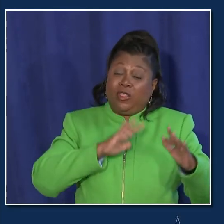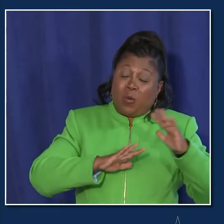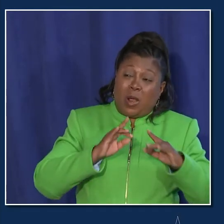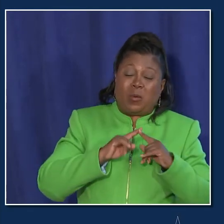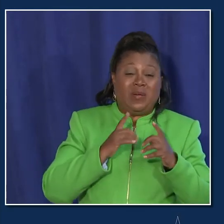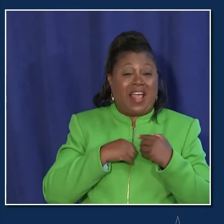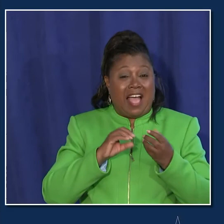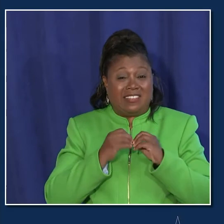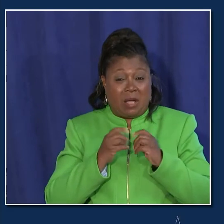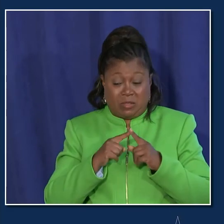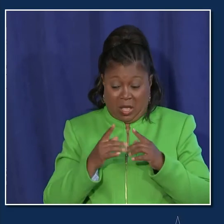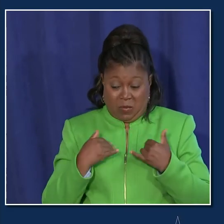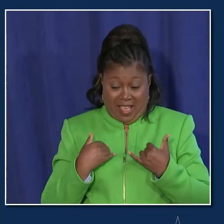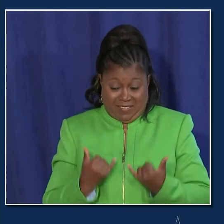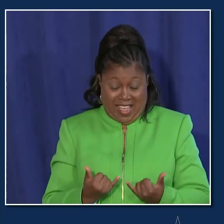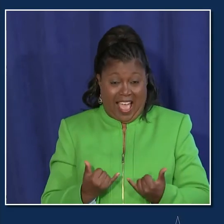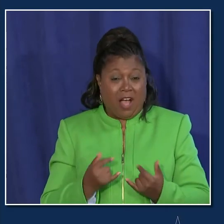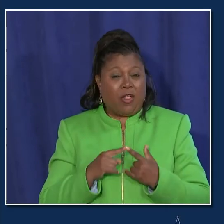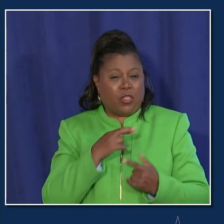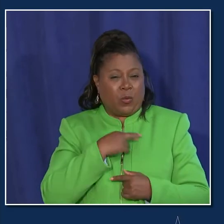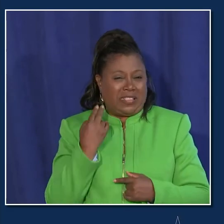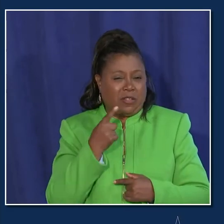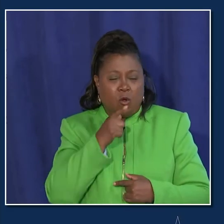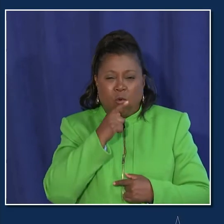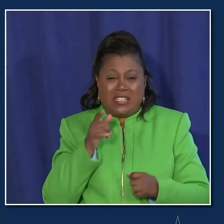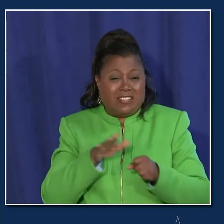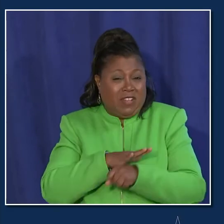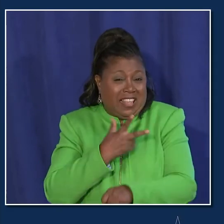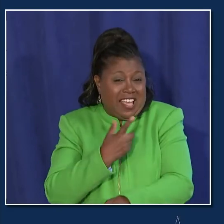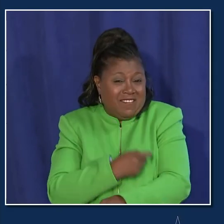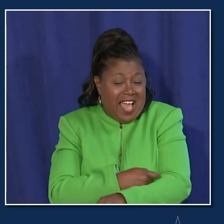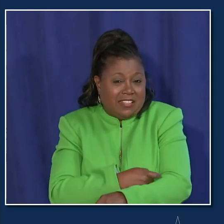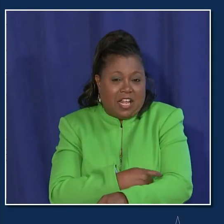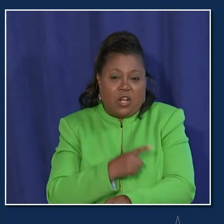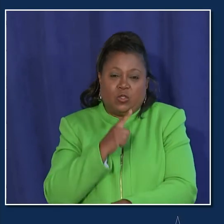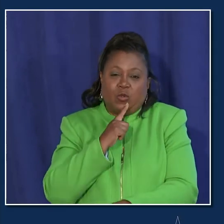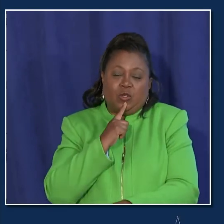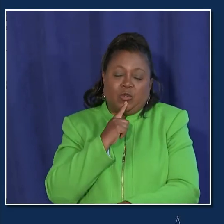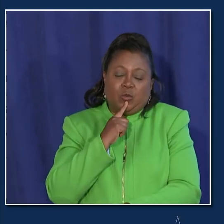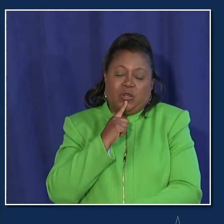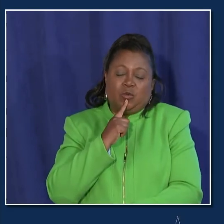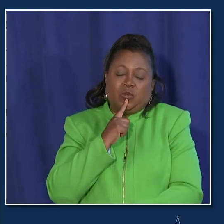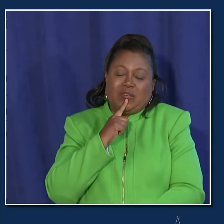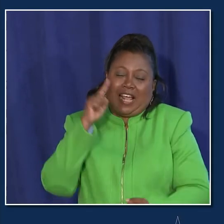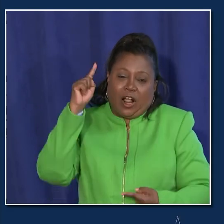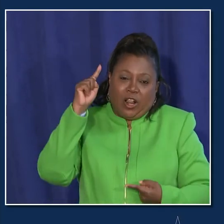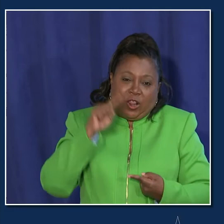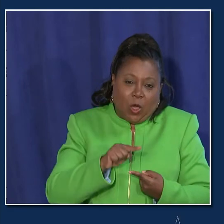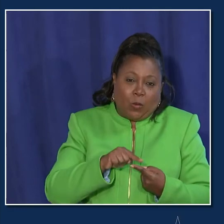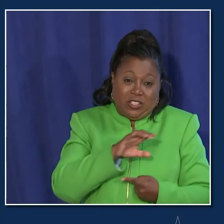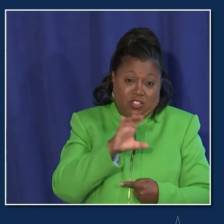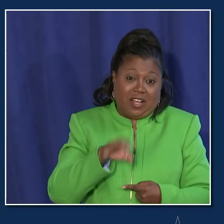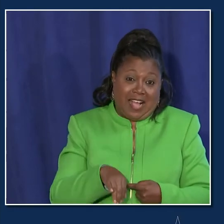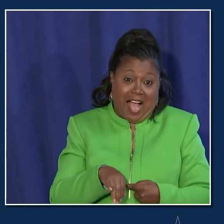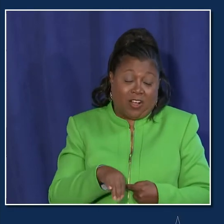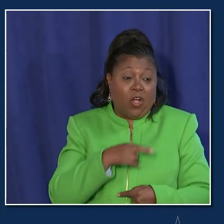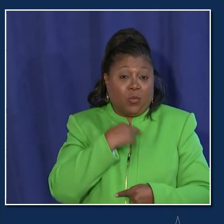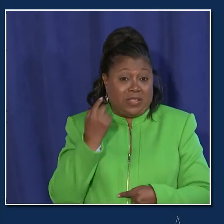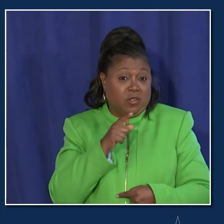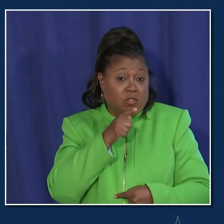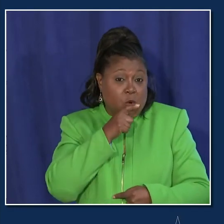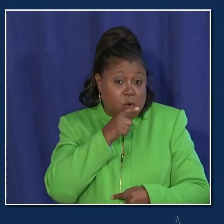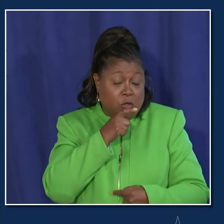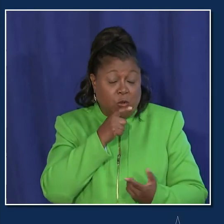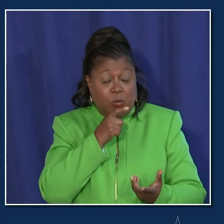we've got numbers like we've got now, the risk for somebody who is fully vaccinated is very, very, very low in Chicago. The risk for someone